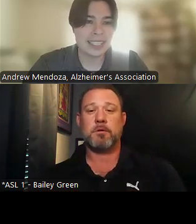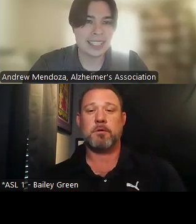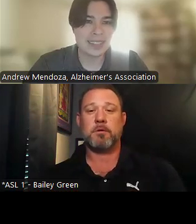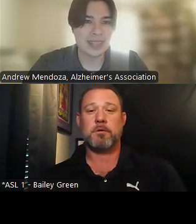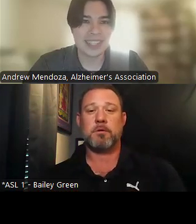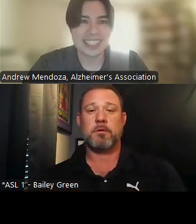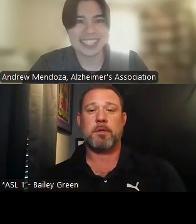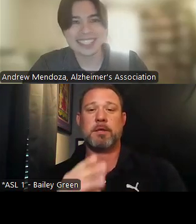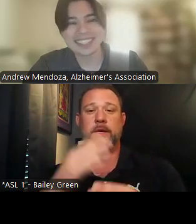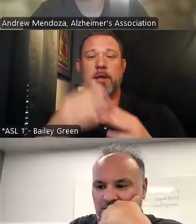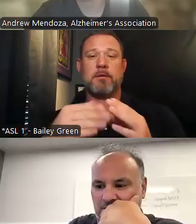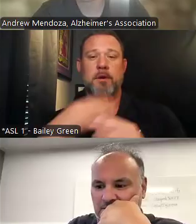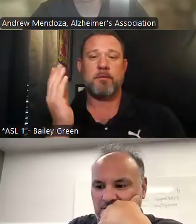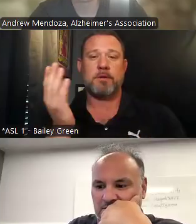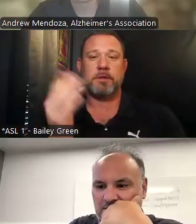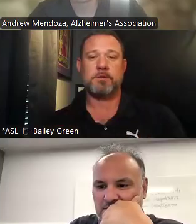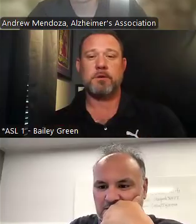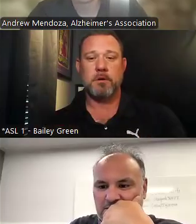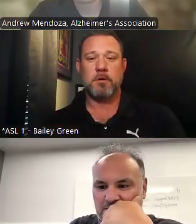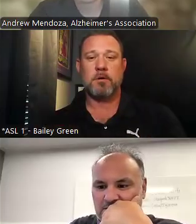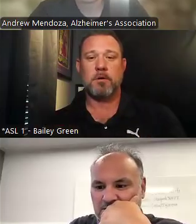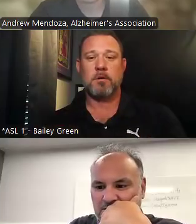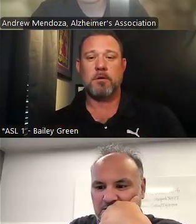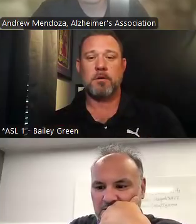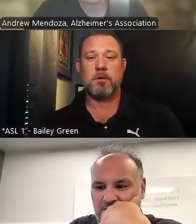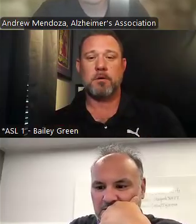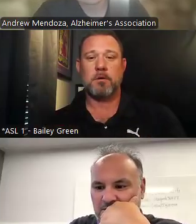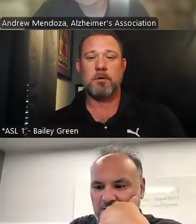that is the end of my presentation.